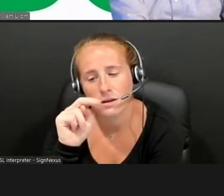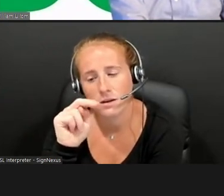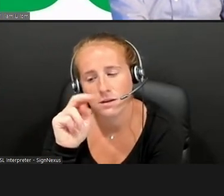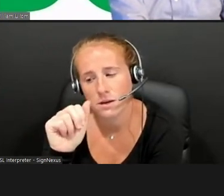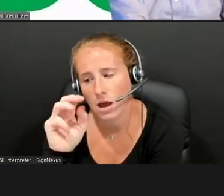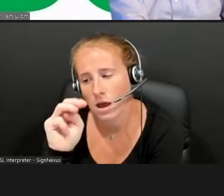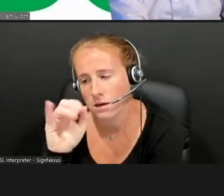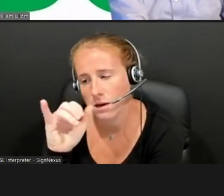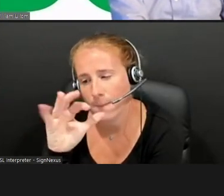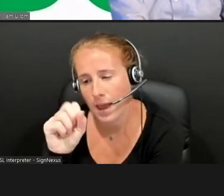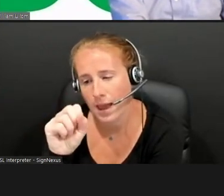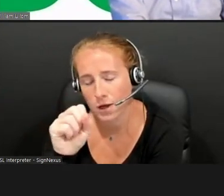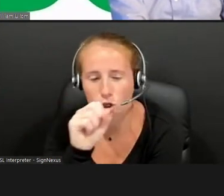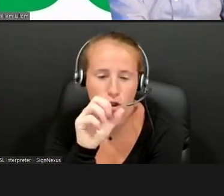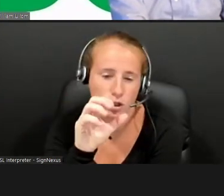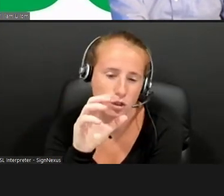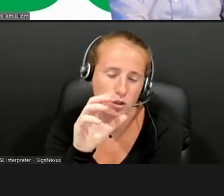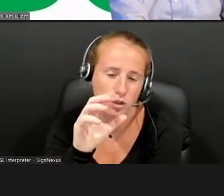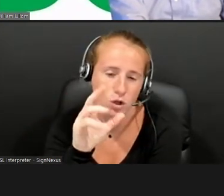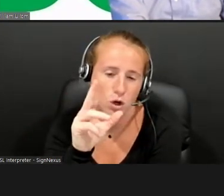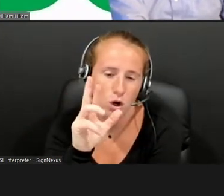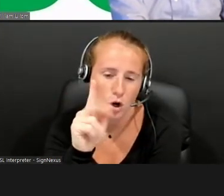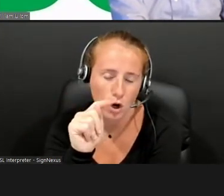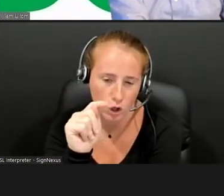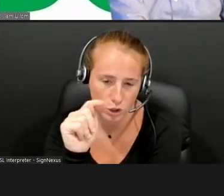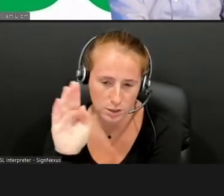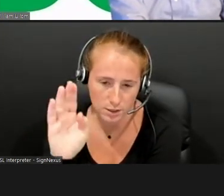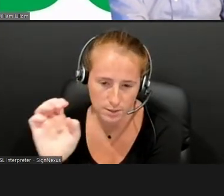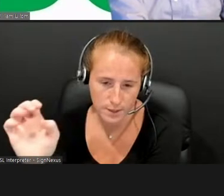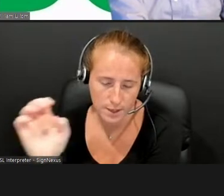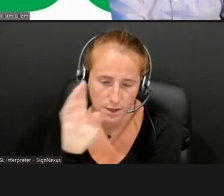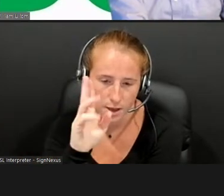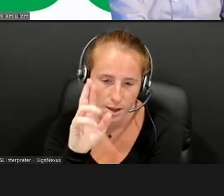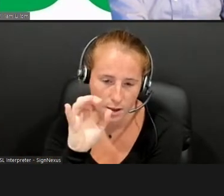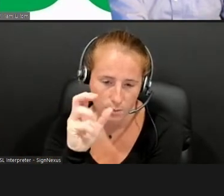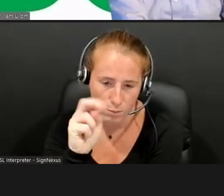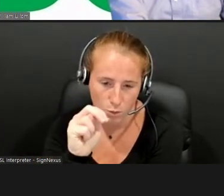Kurt B Ryan Freeman